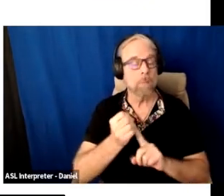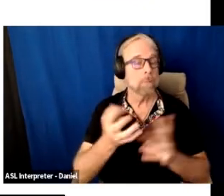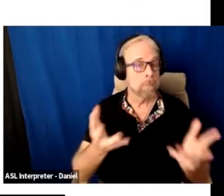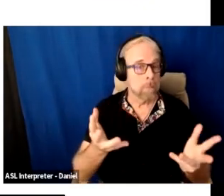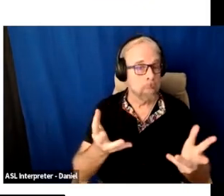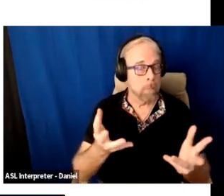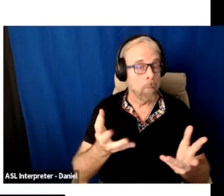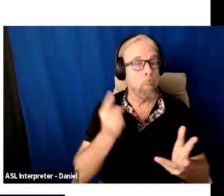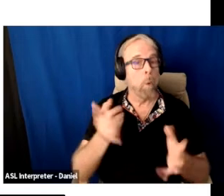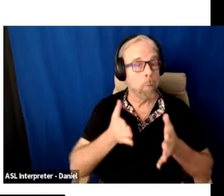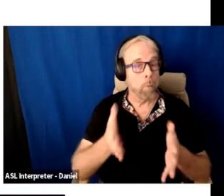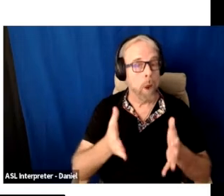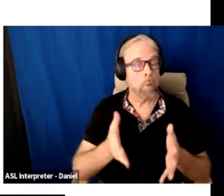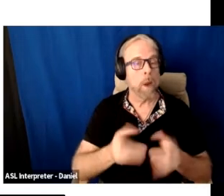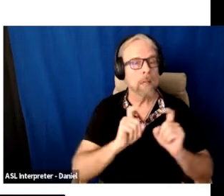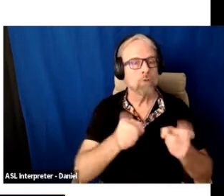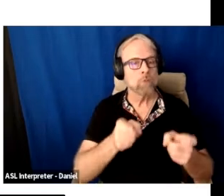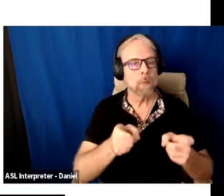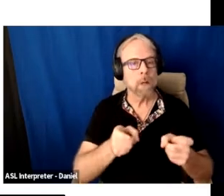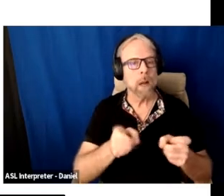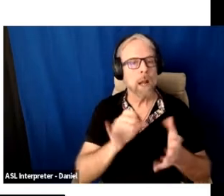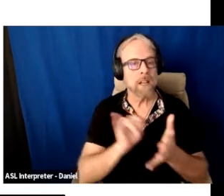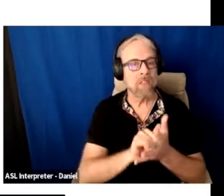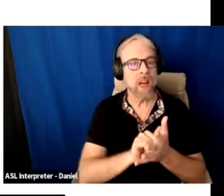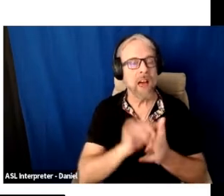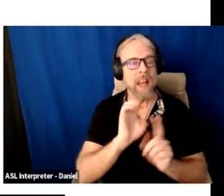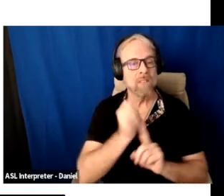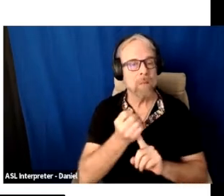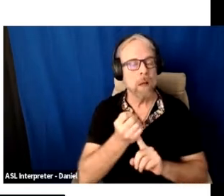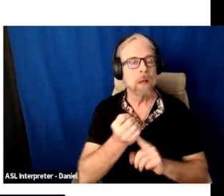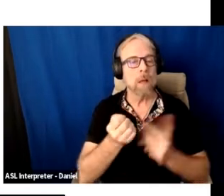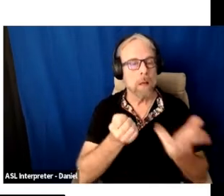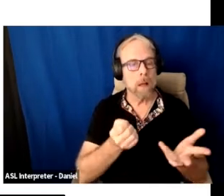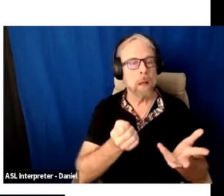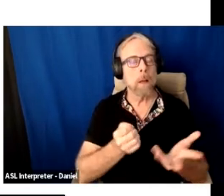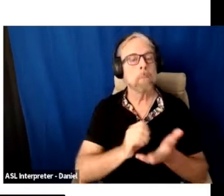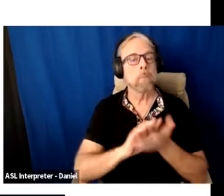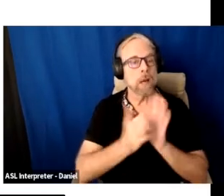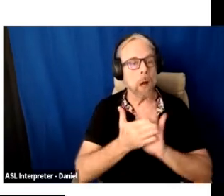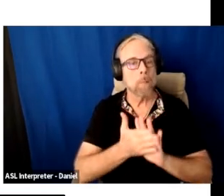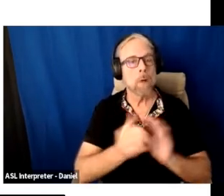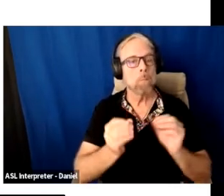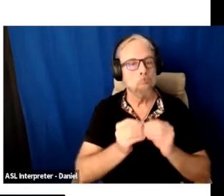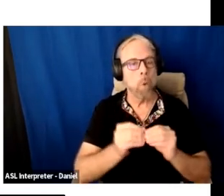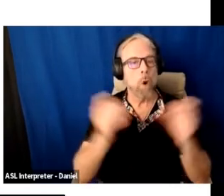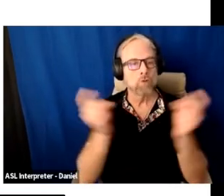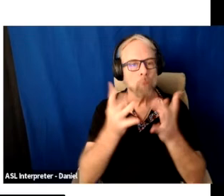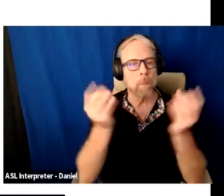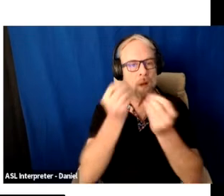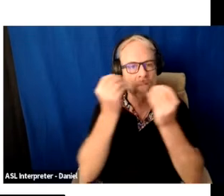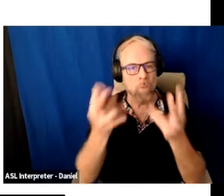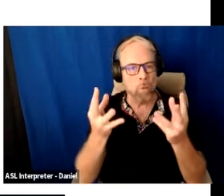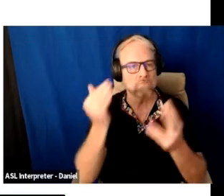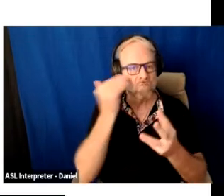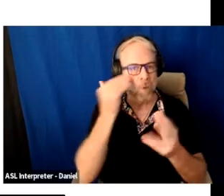we can contribute to that reliable environment is by being trauma-informed. So that's one